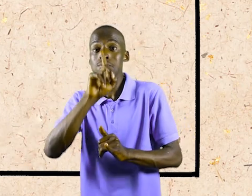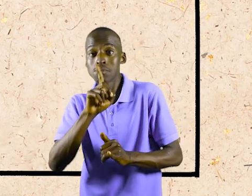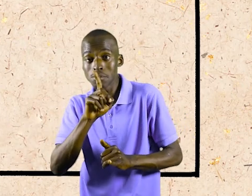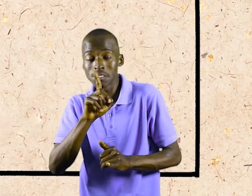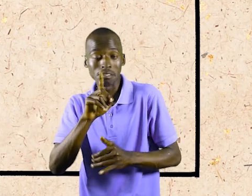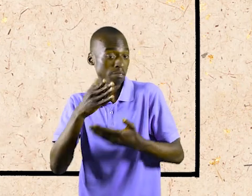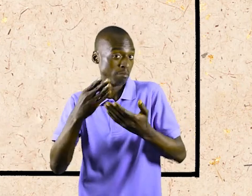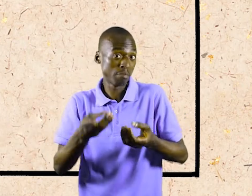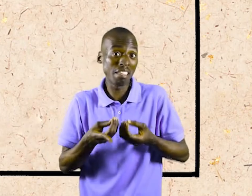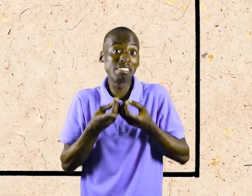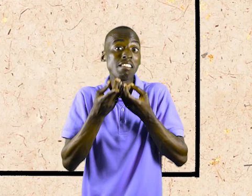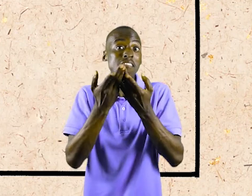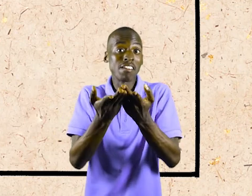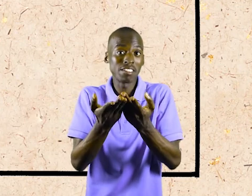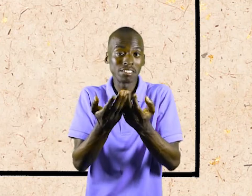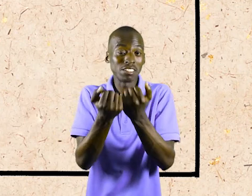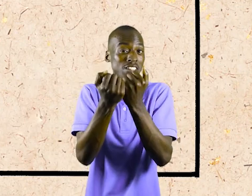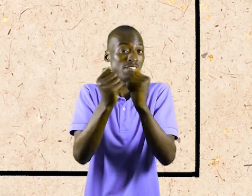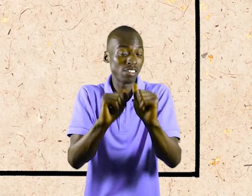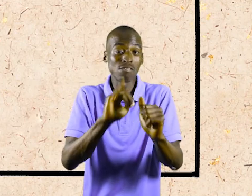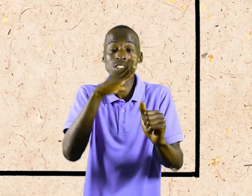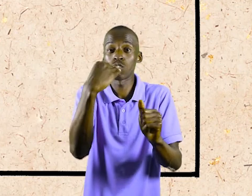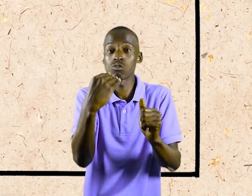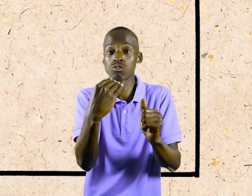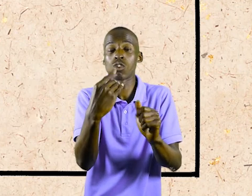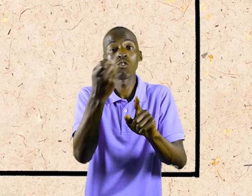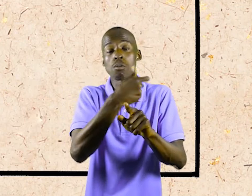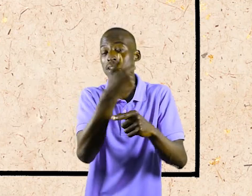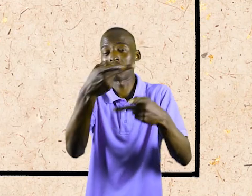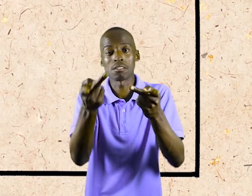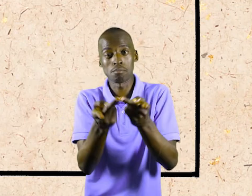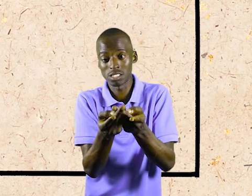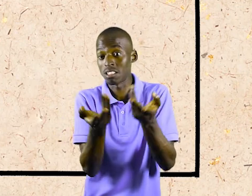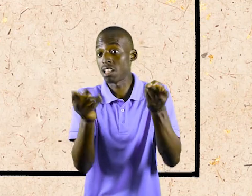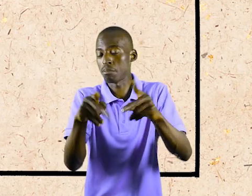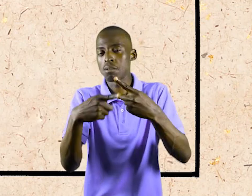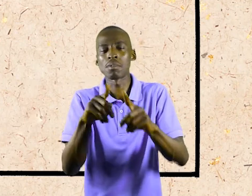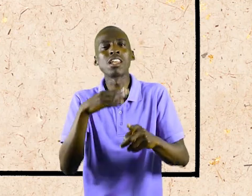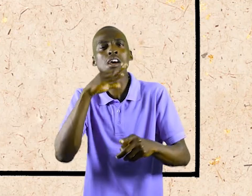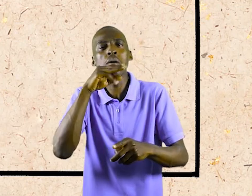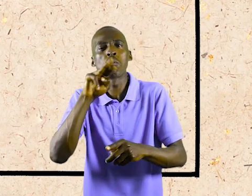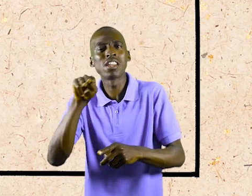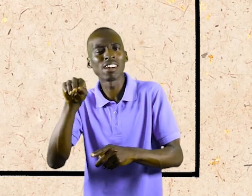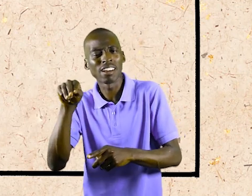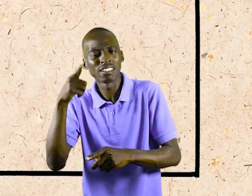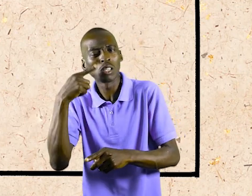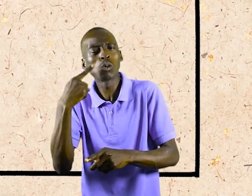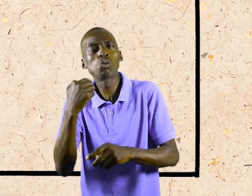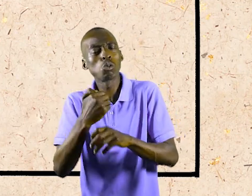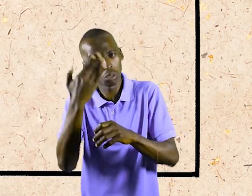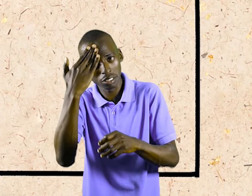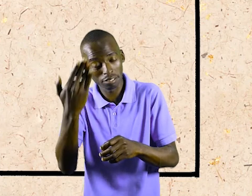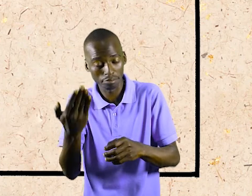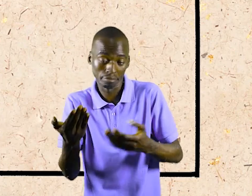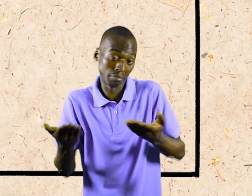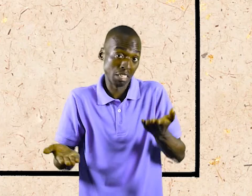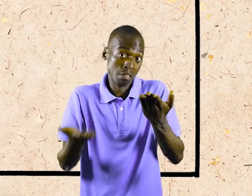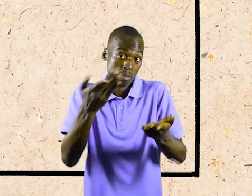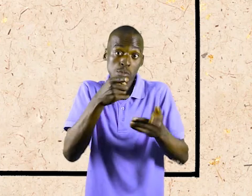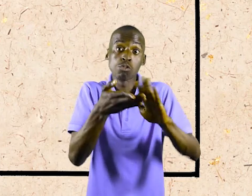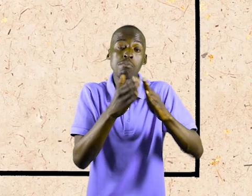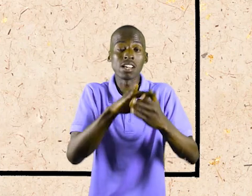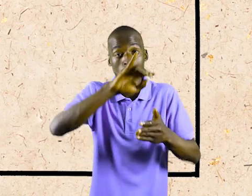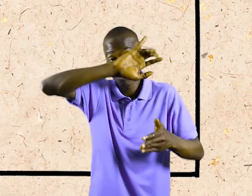that deliverance for the Jews will arrive from another place. And then Mordecai wonders aloud. He says, who knows? Maybe you've